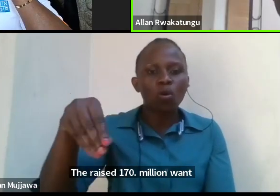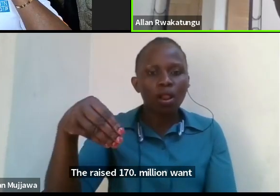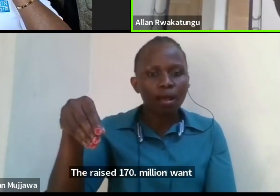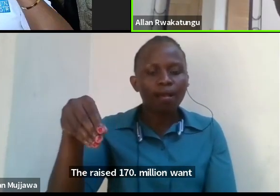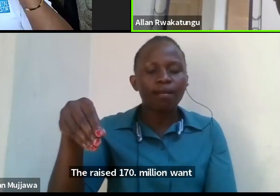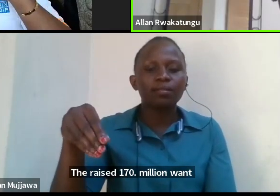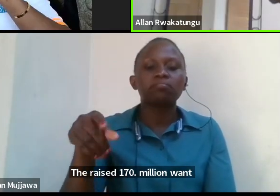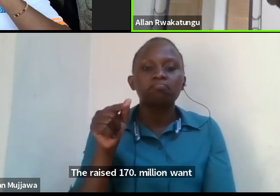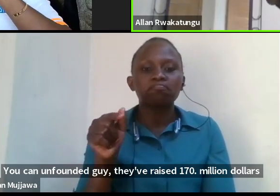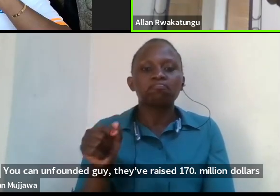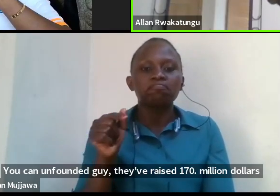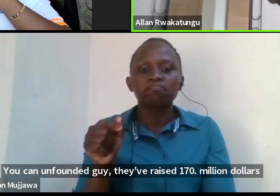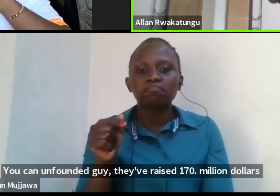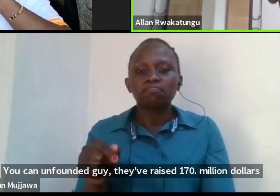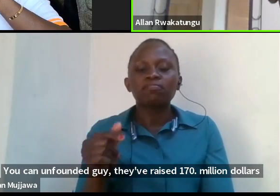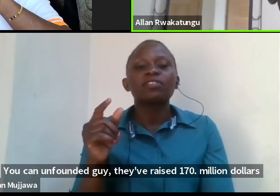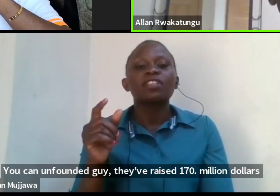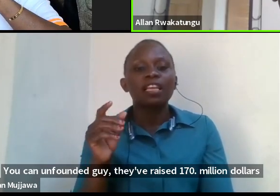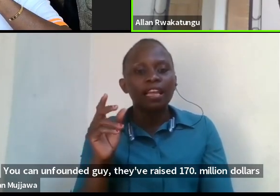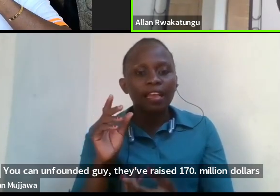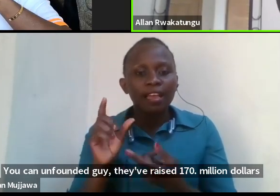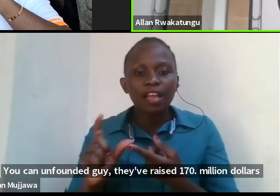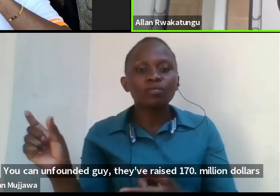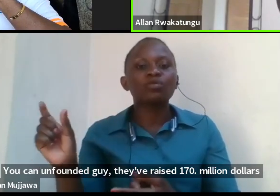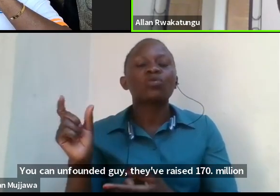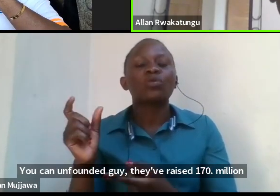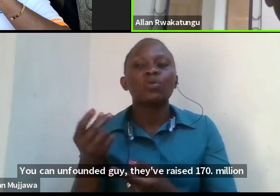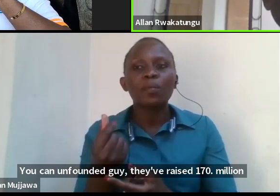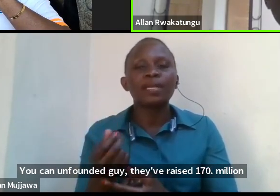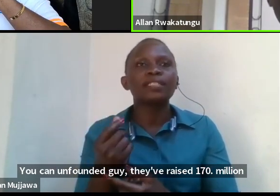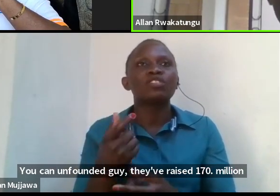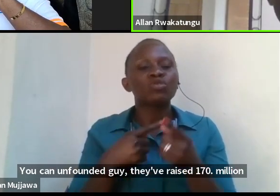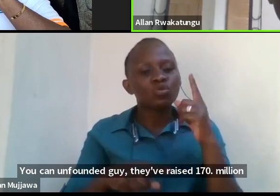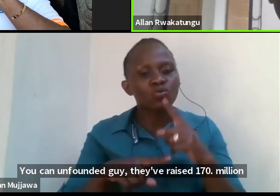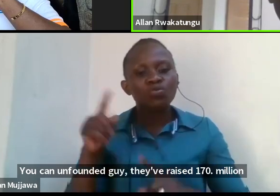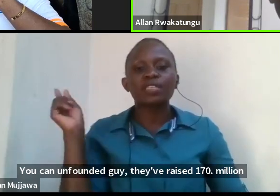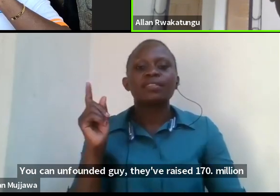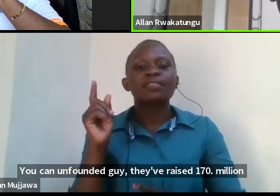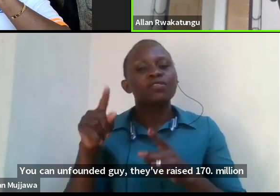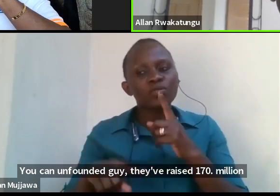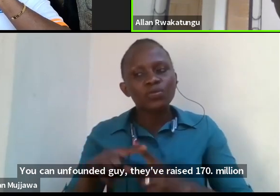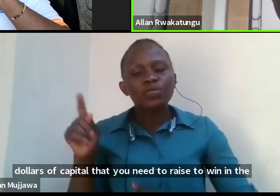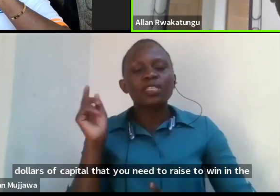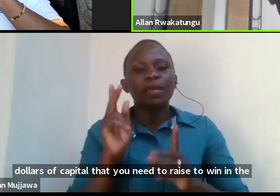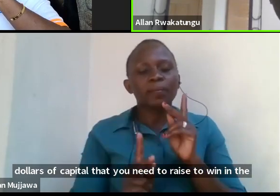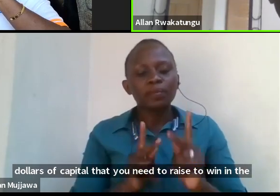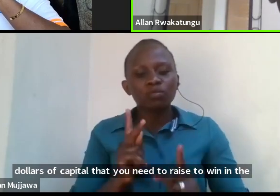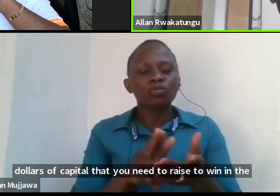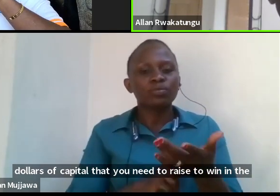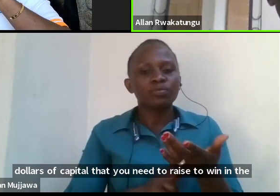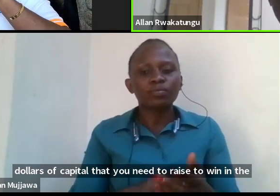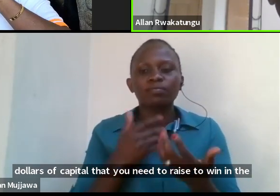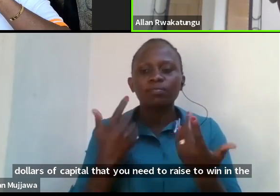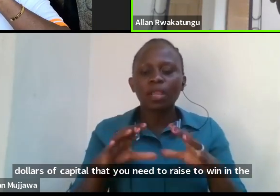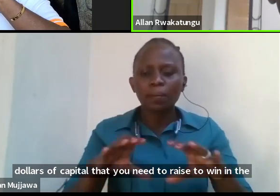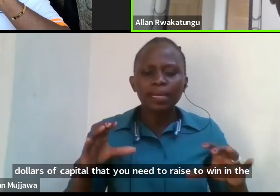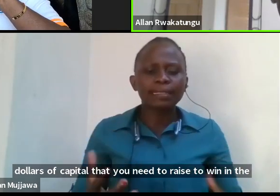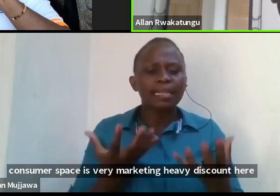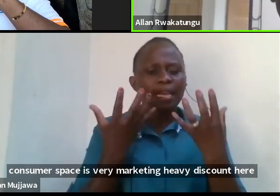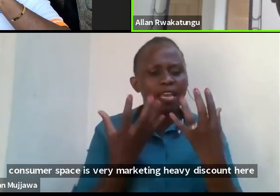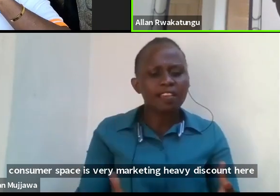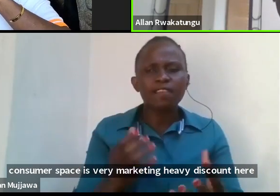that's the type of capital that you need to raise to win in the consumer space. It is very marketing heavy, discount